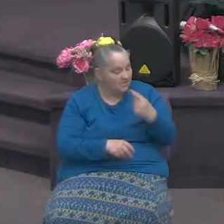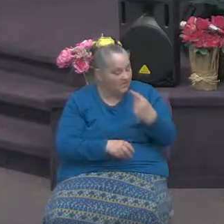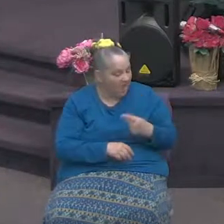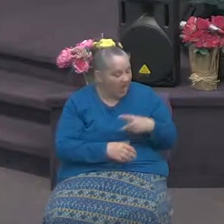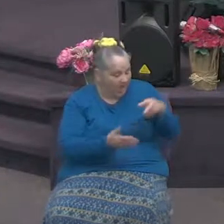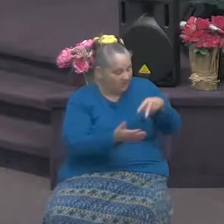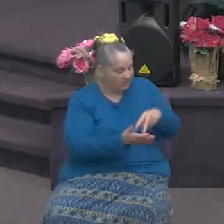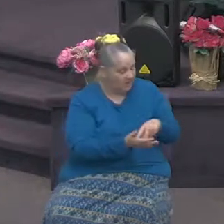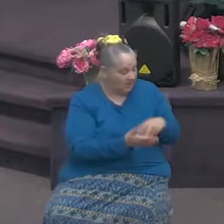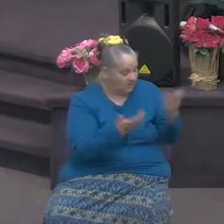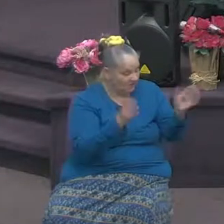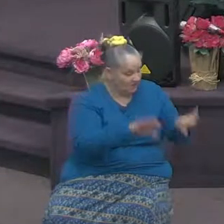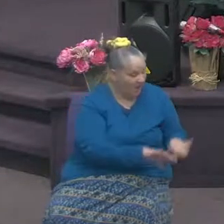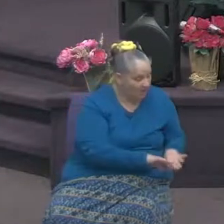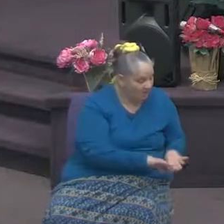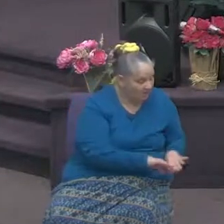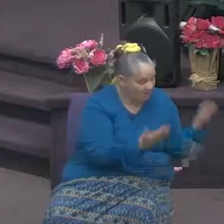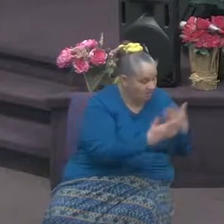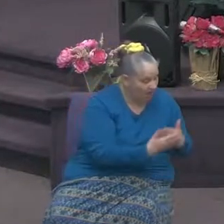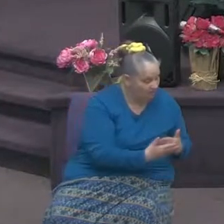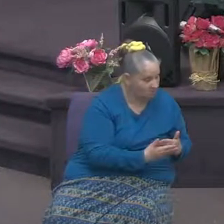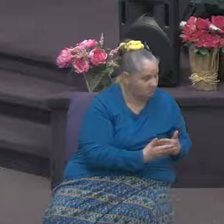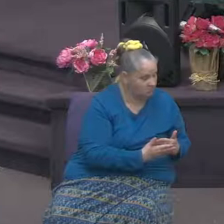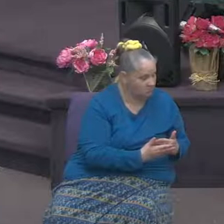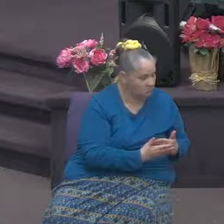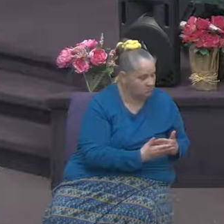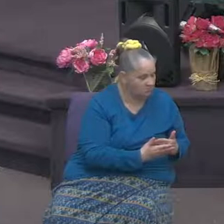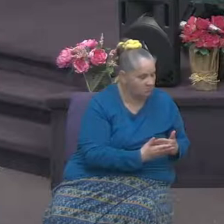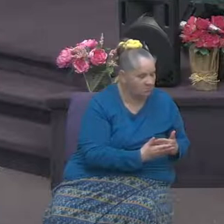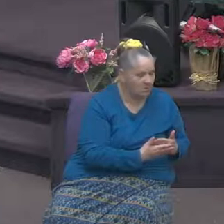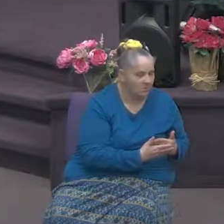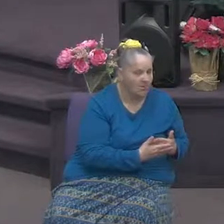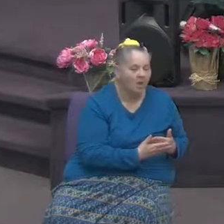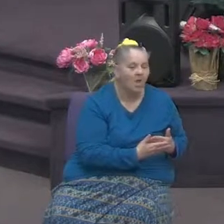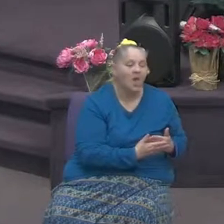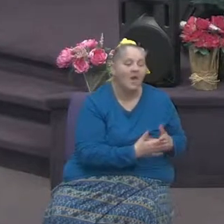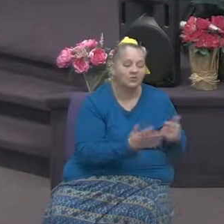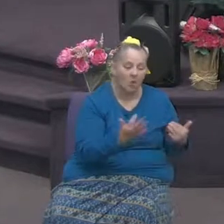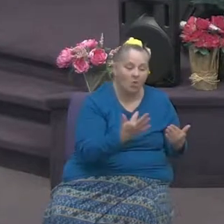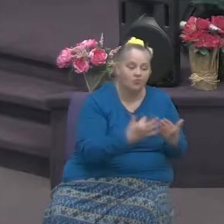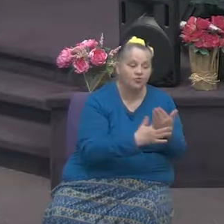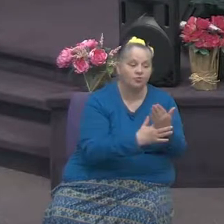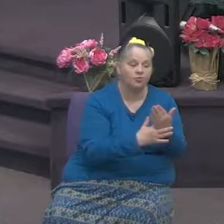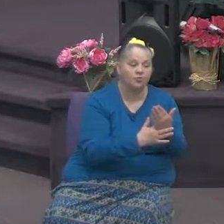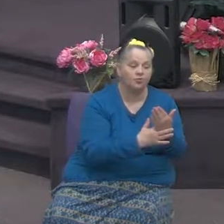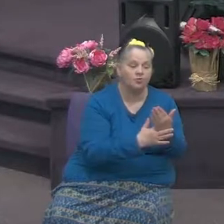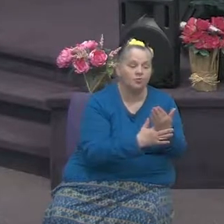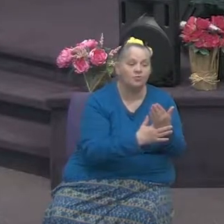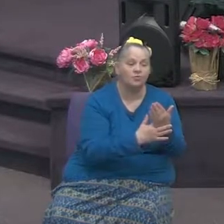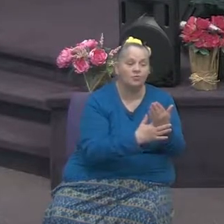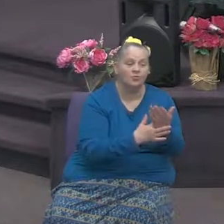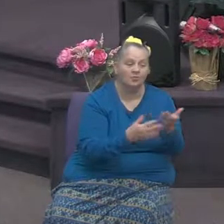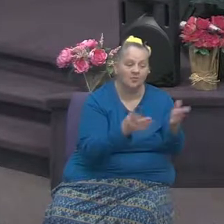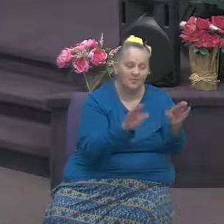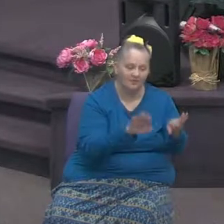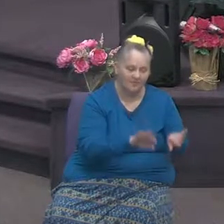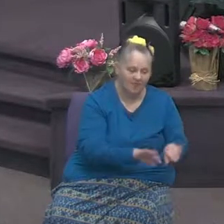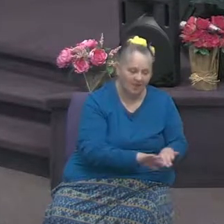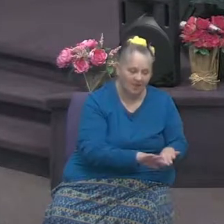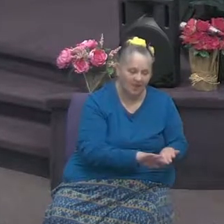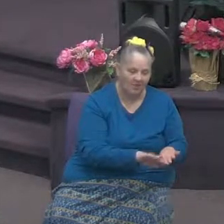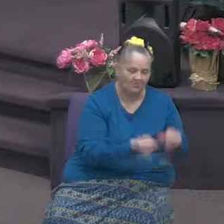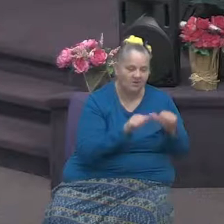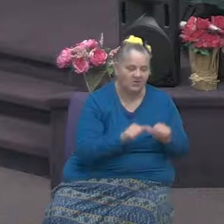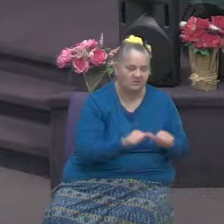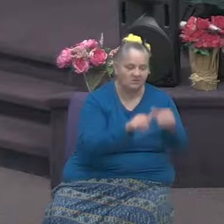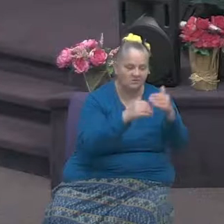I stand in the valley of the shadow. He said, as I go through, I will go